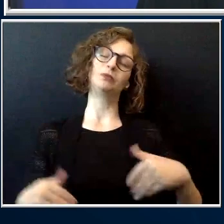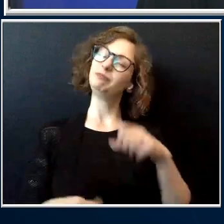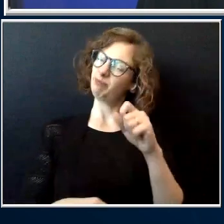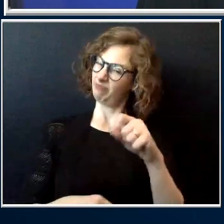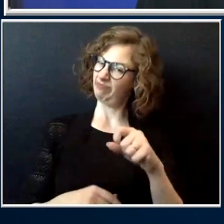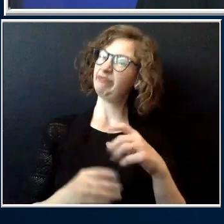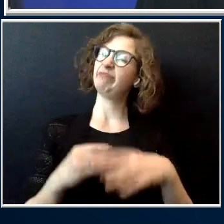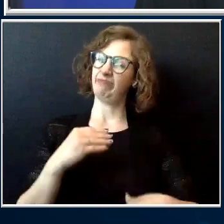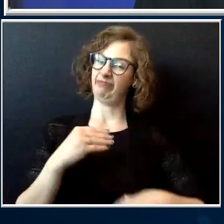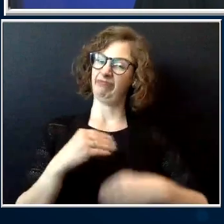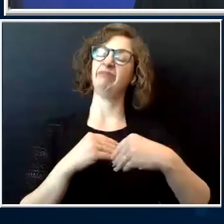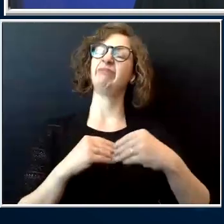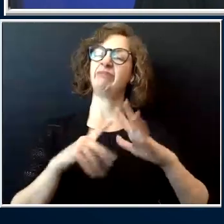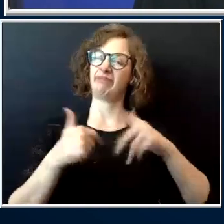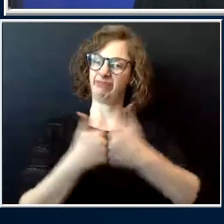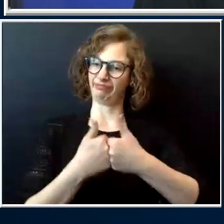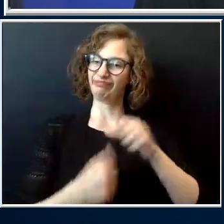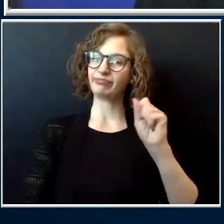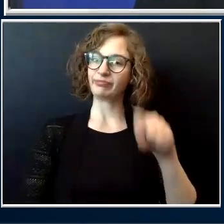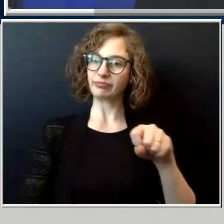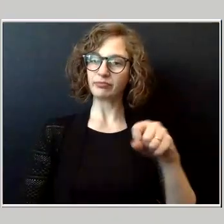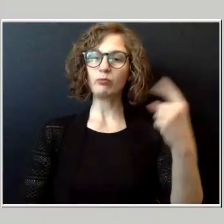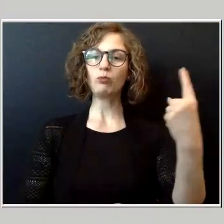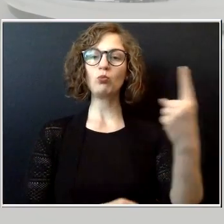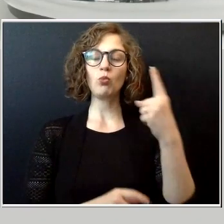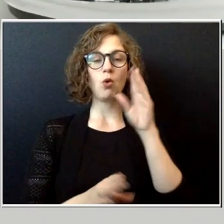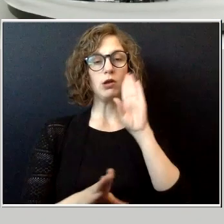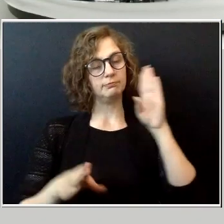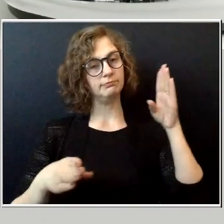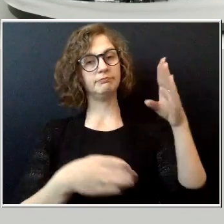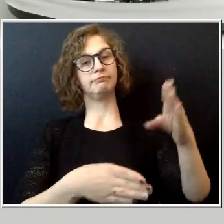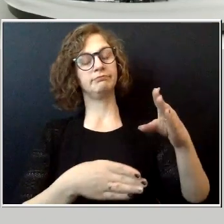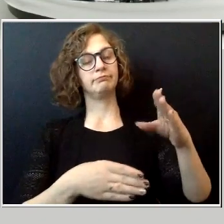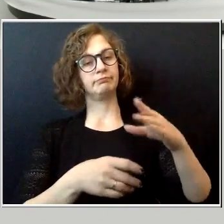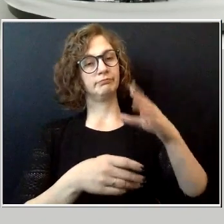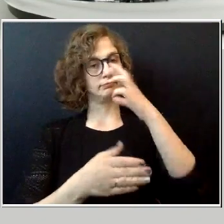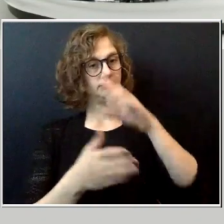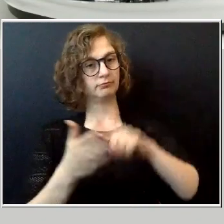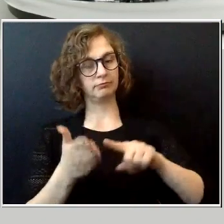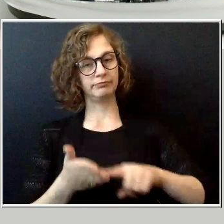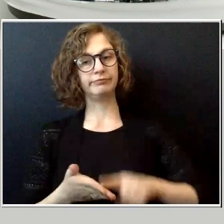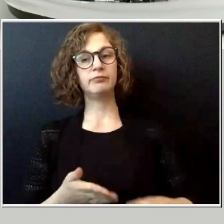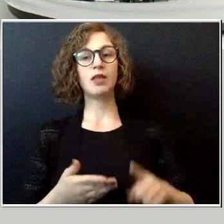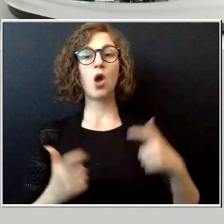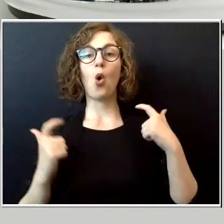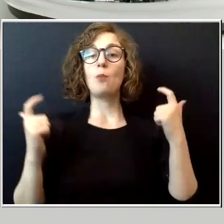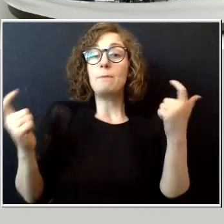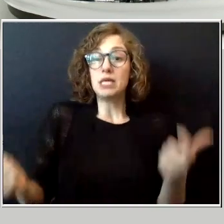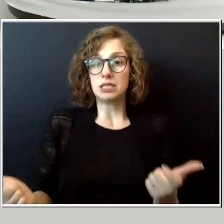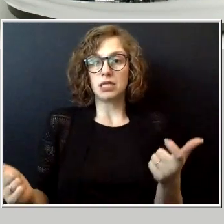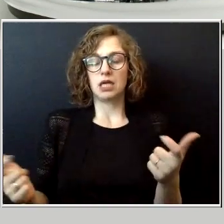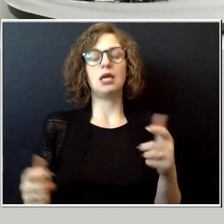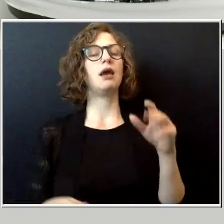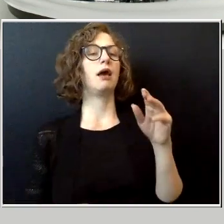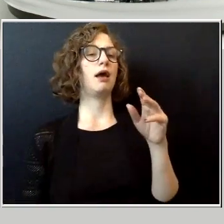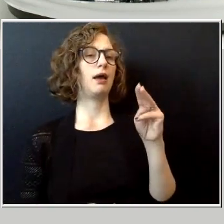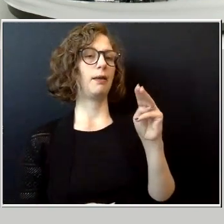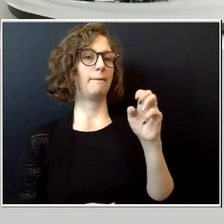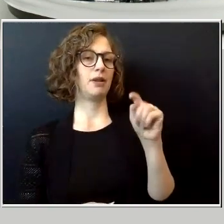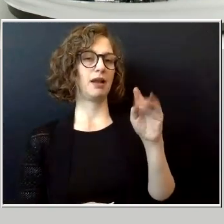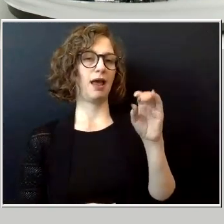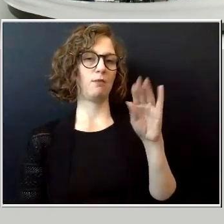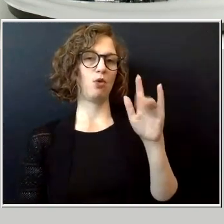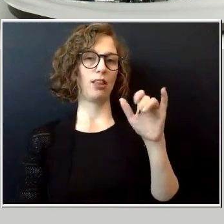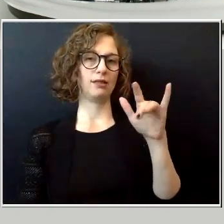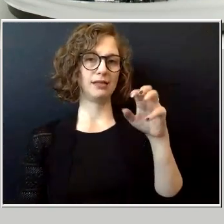area of research is in obesity and metabolism. There are clear links between excess weight and many types of cancer, including the ones that you see here on the